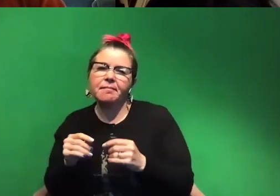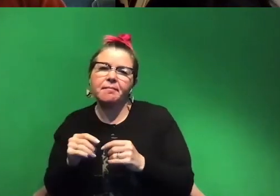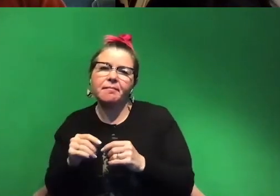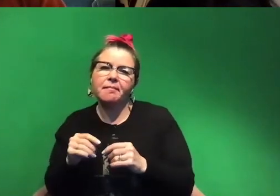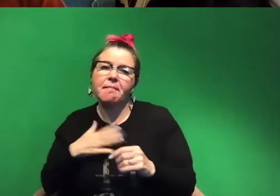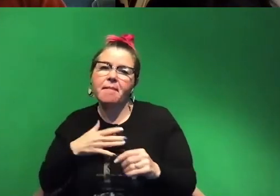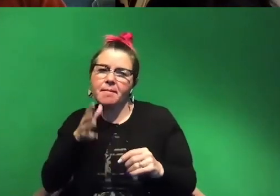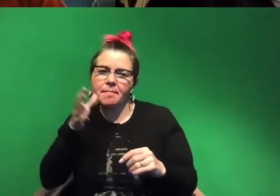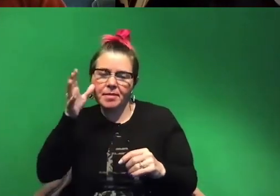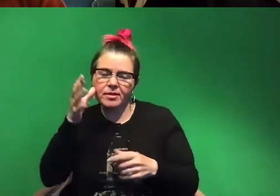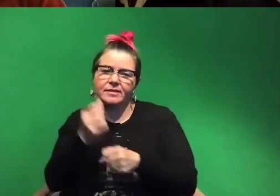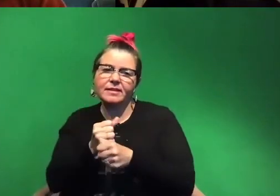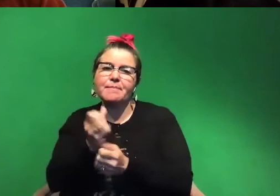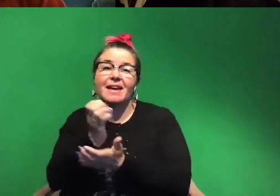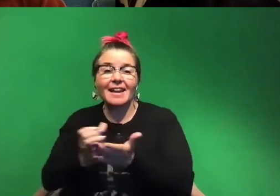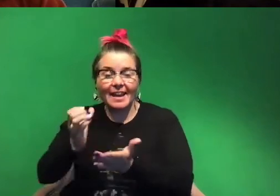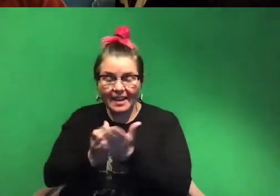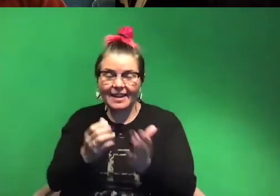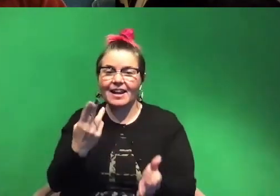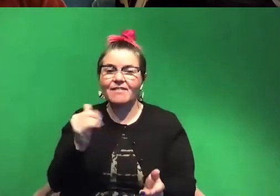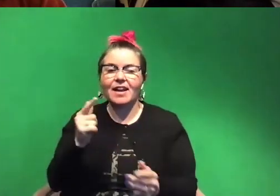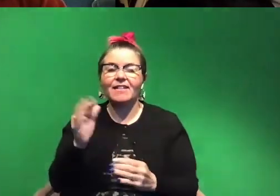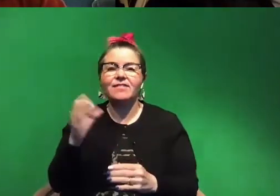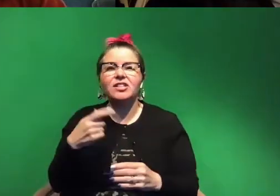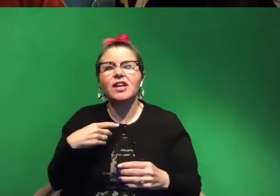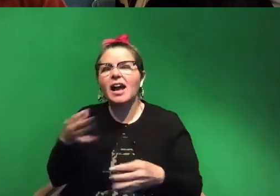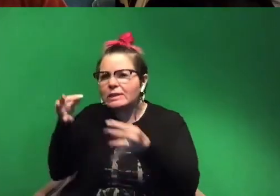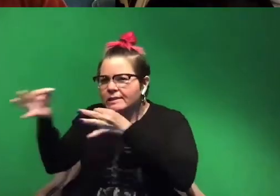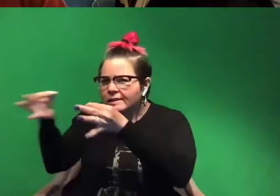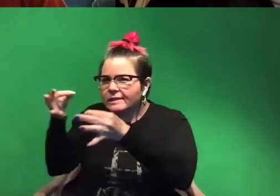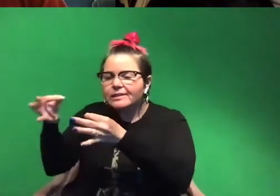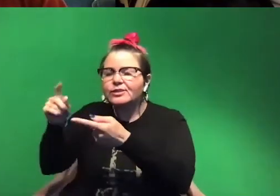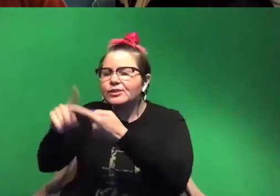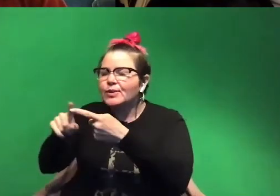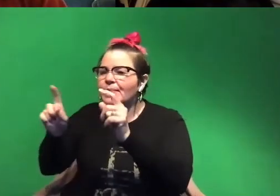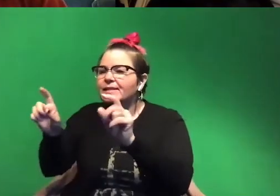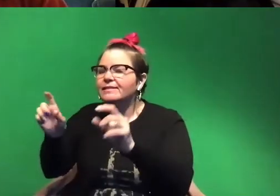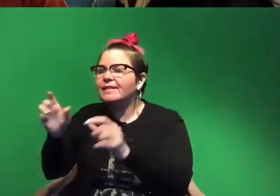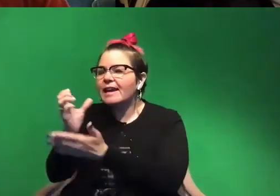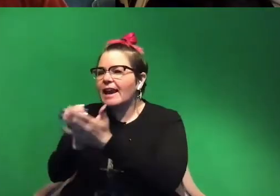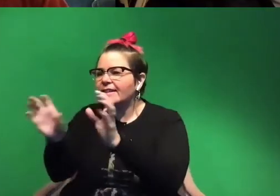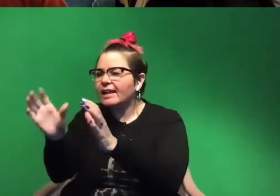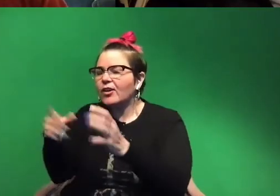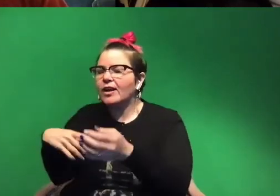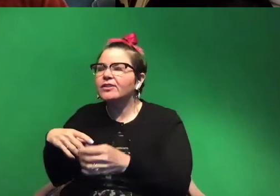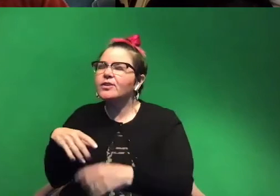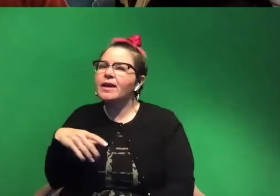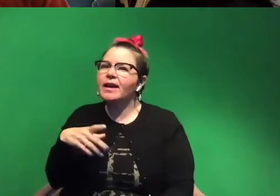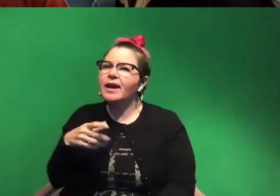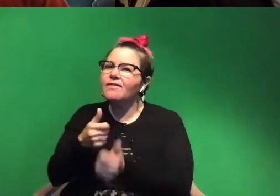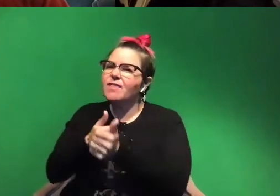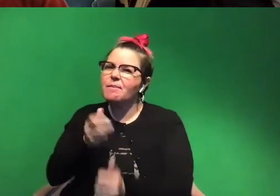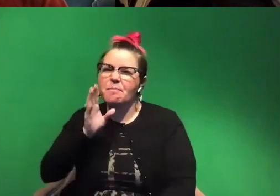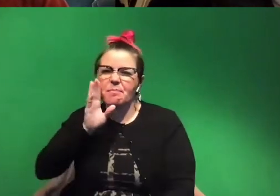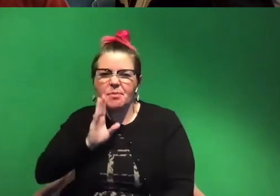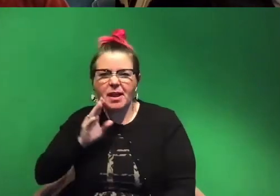parents actually got me a cake of a hagfish and had to describe the color of a hagfish to the cake decorator. So they kind of went with a